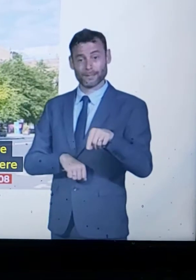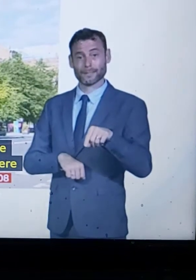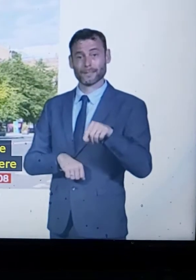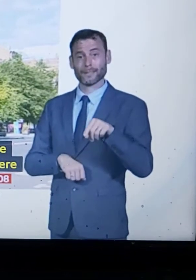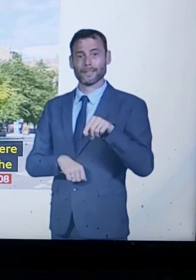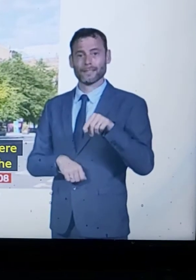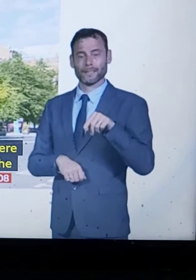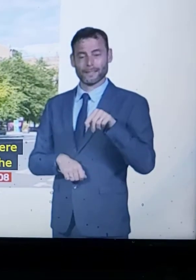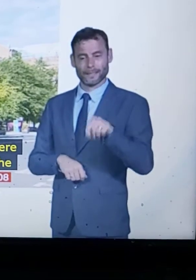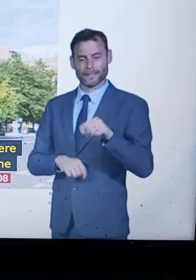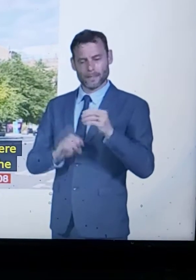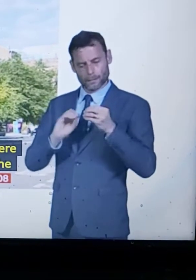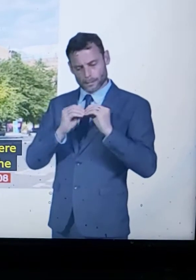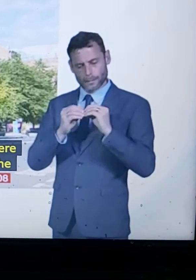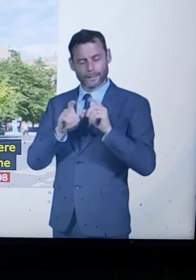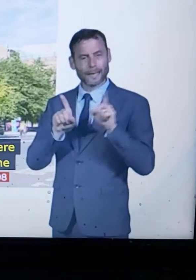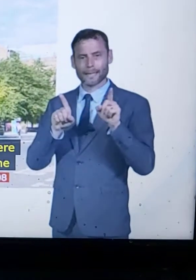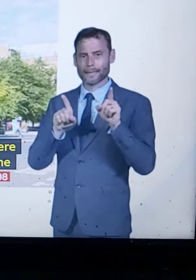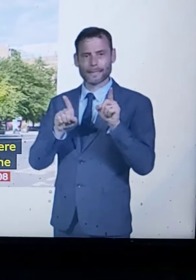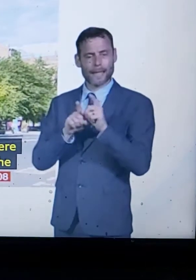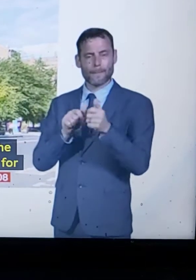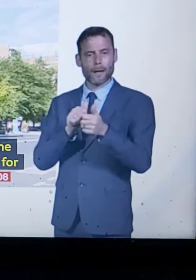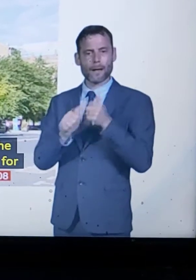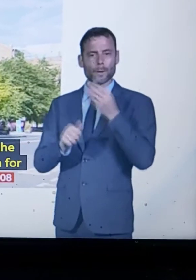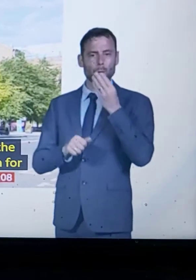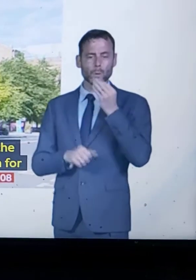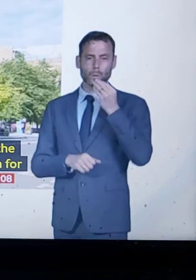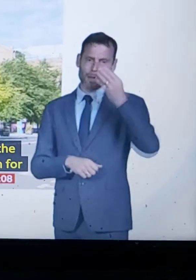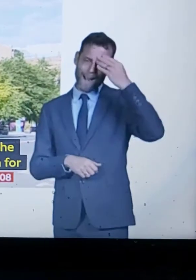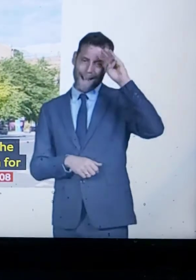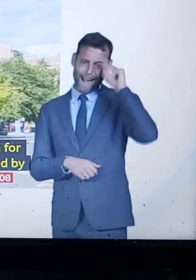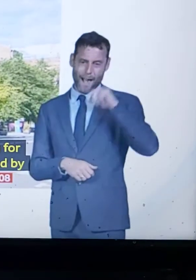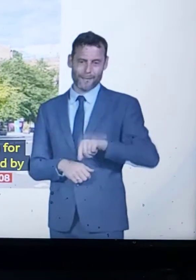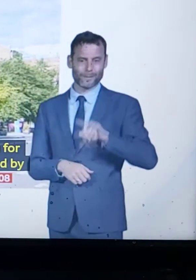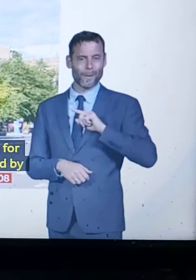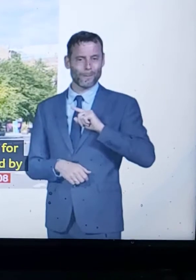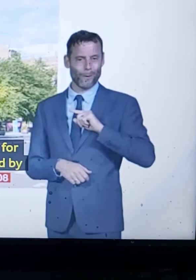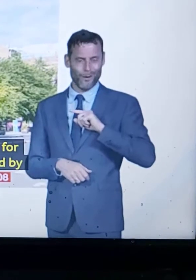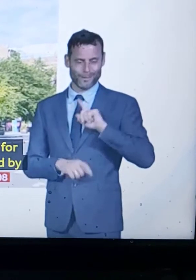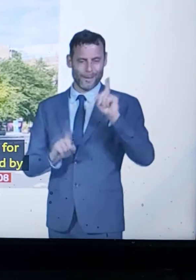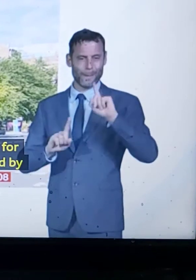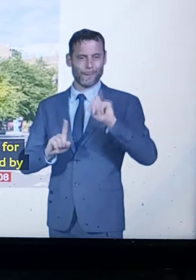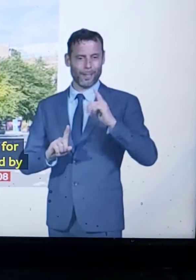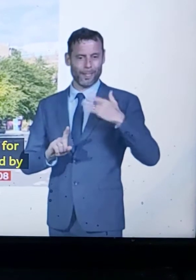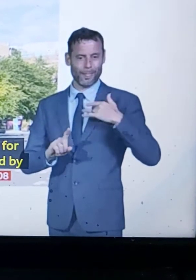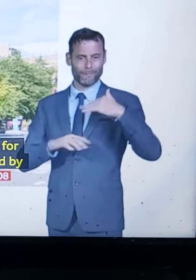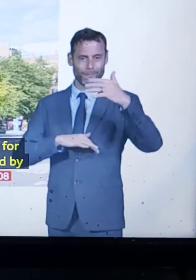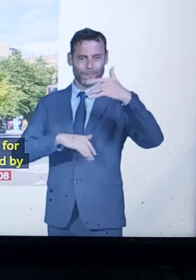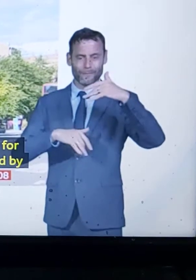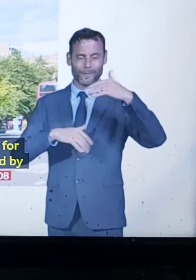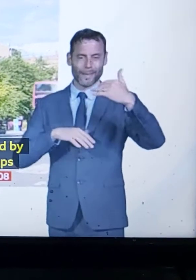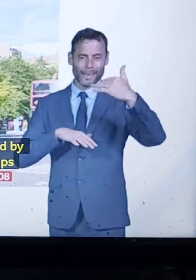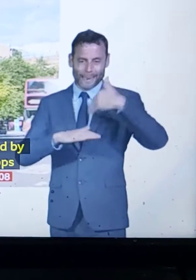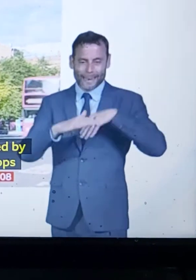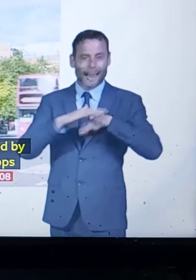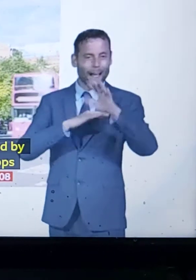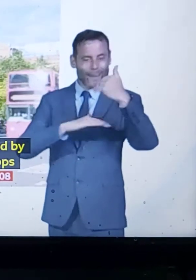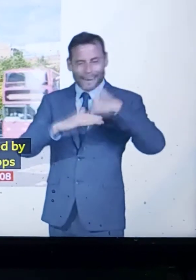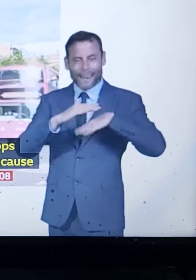apps do communicate with each other, because plenty of people here, of course, cross the border into the Republic of Ireland on a regular basis.